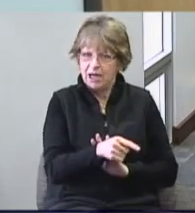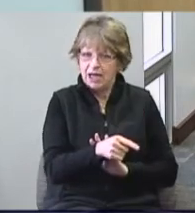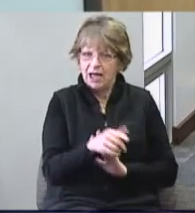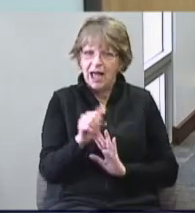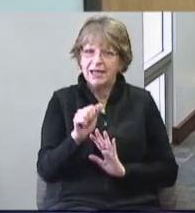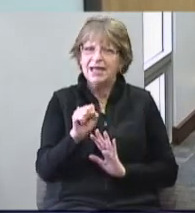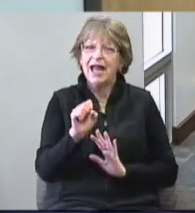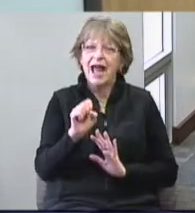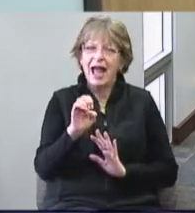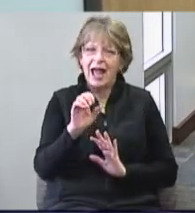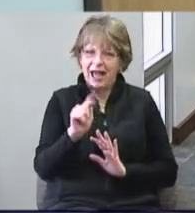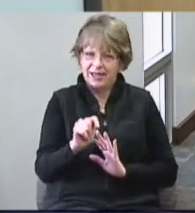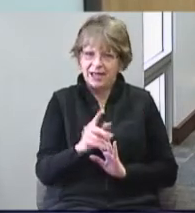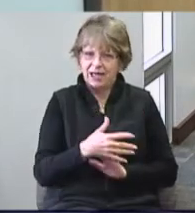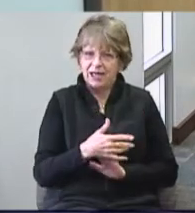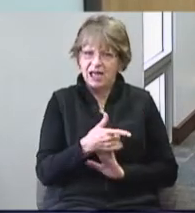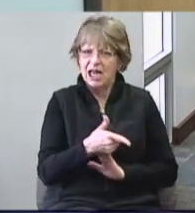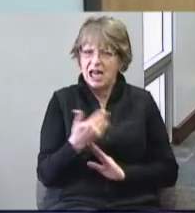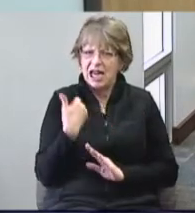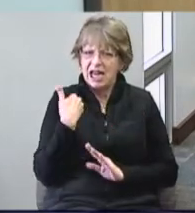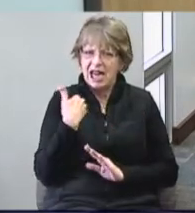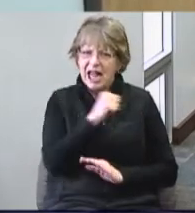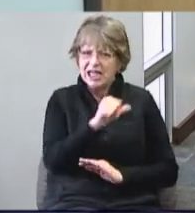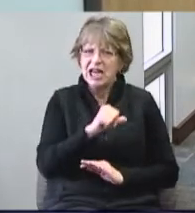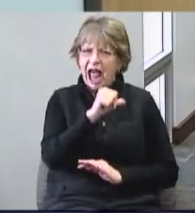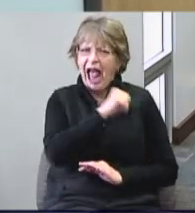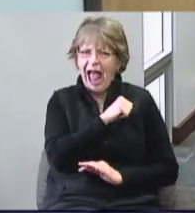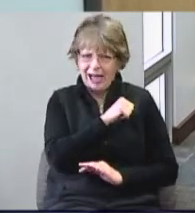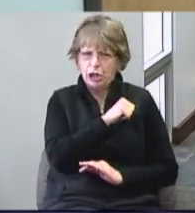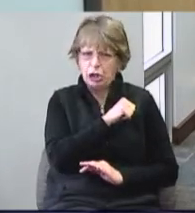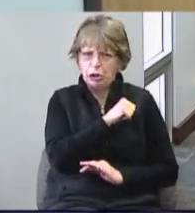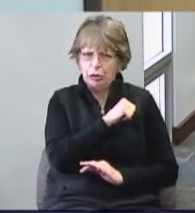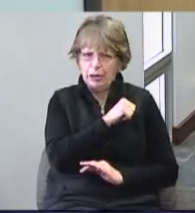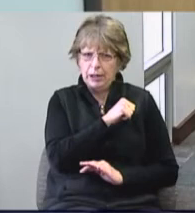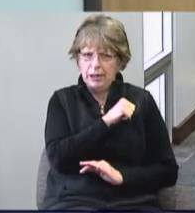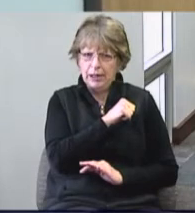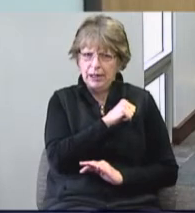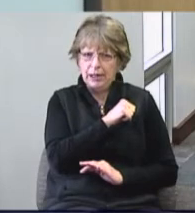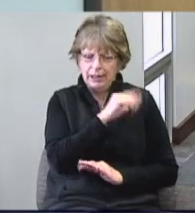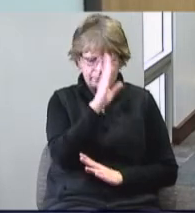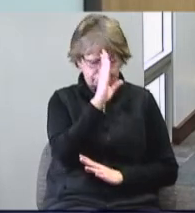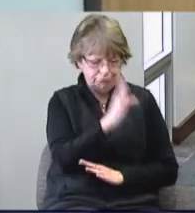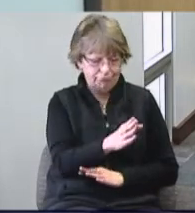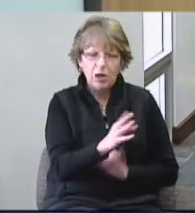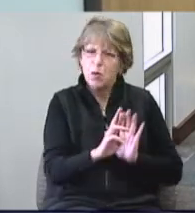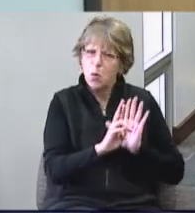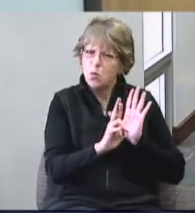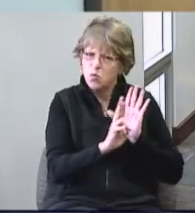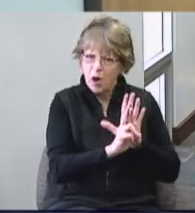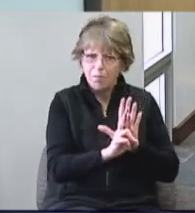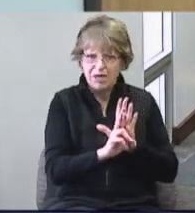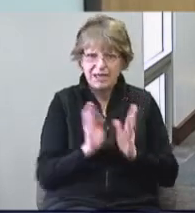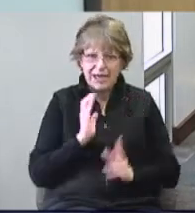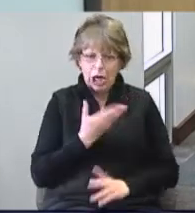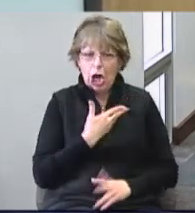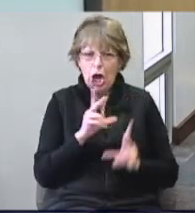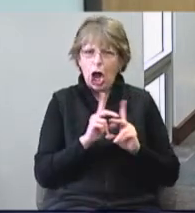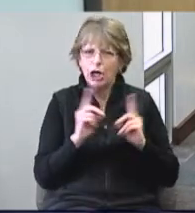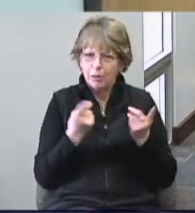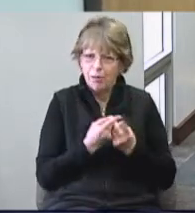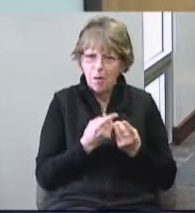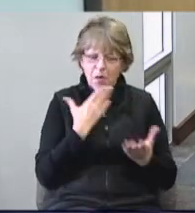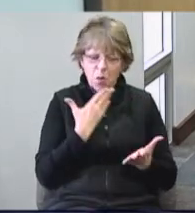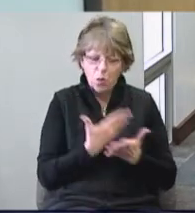department. He has an attitude and demeanor that represents the department well with the